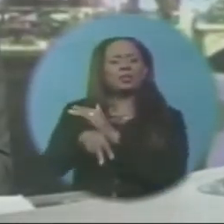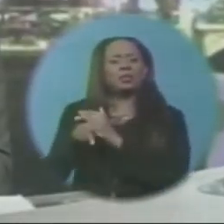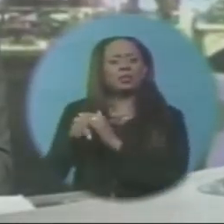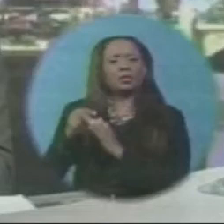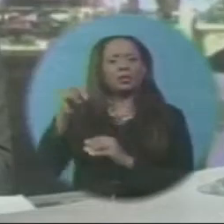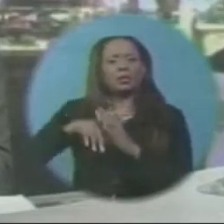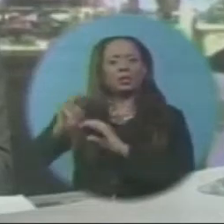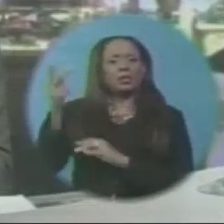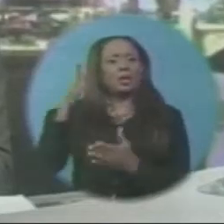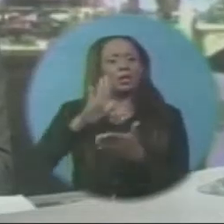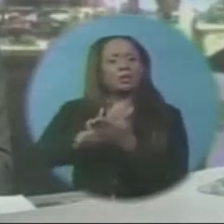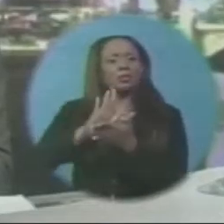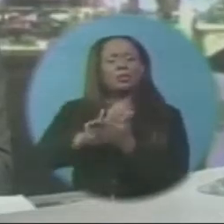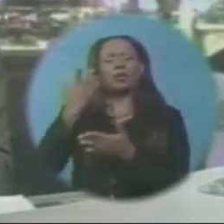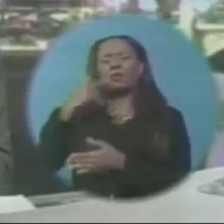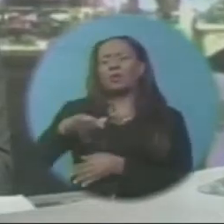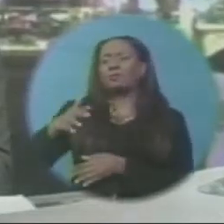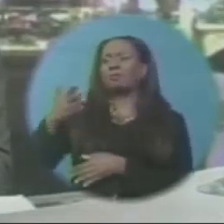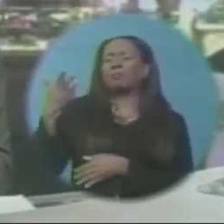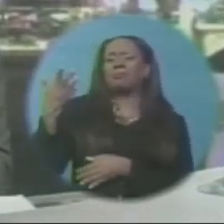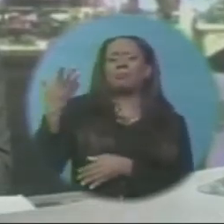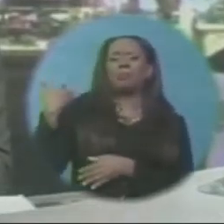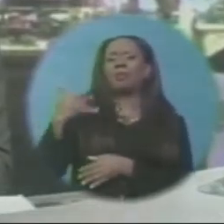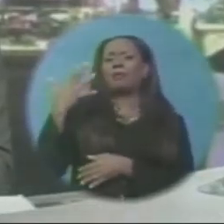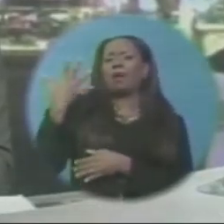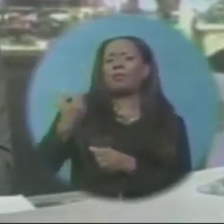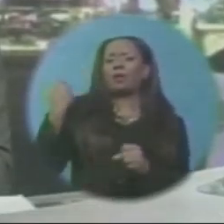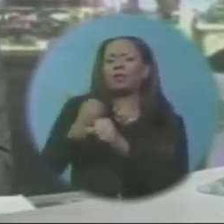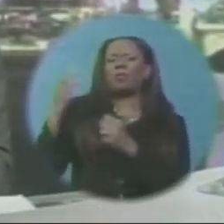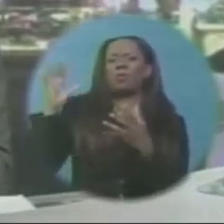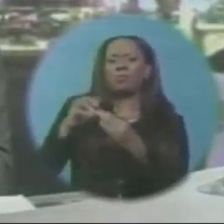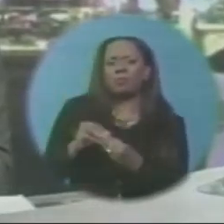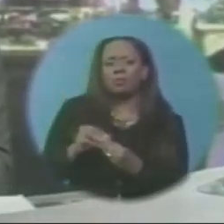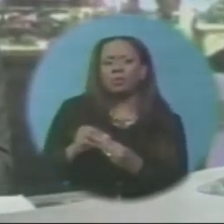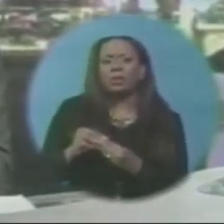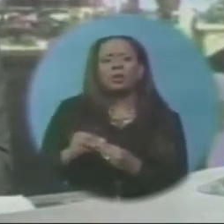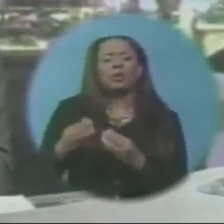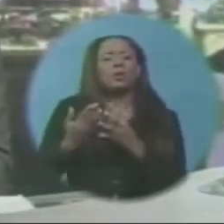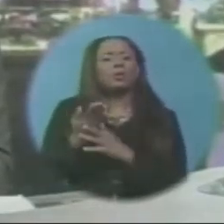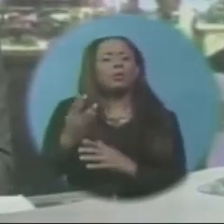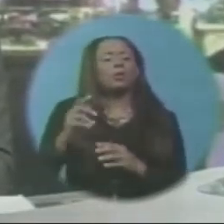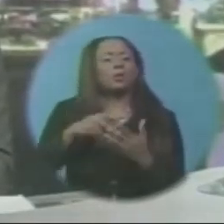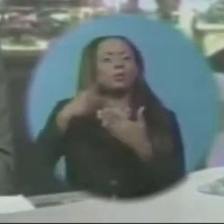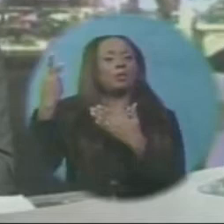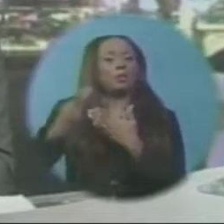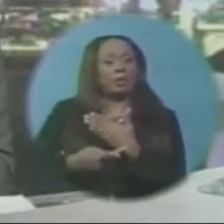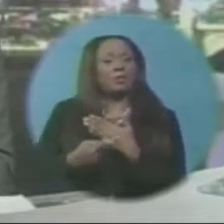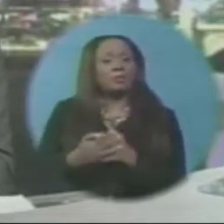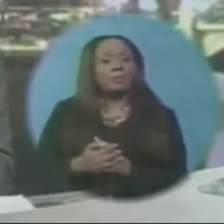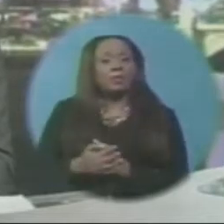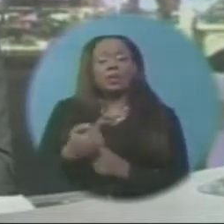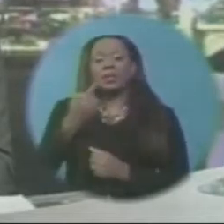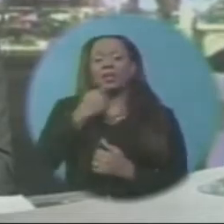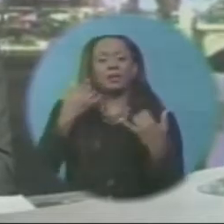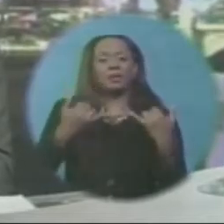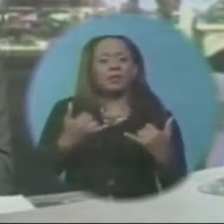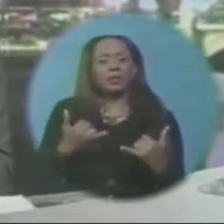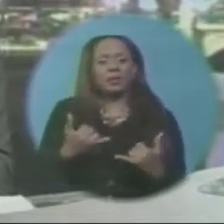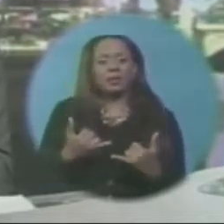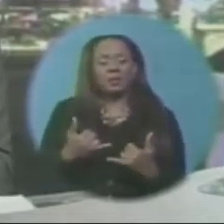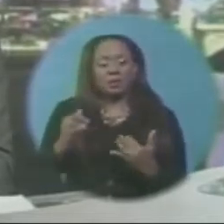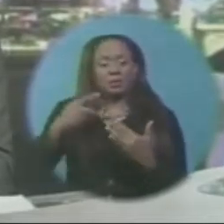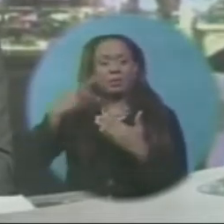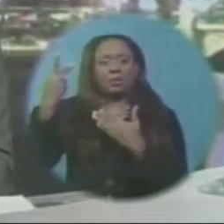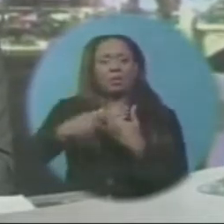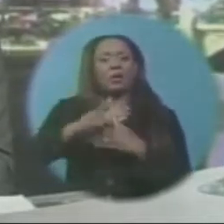violence within secondary schools over the last 5 years through their Cool Your Head program. He says they are currently in 20